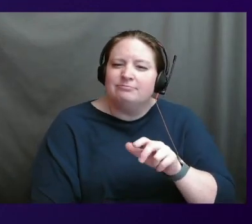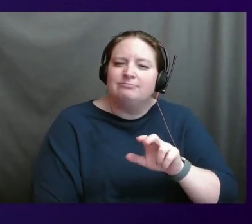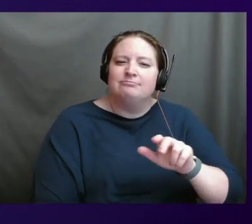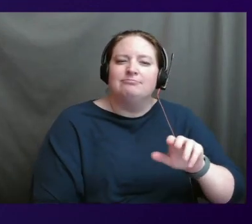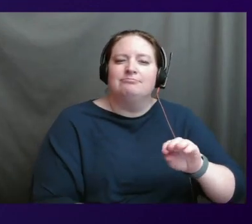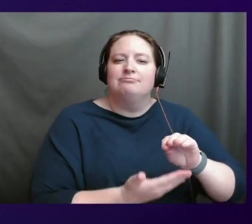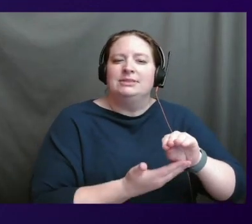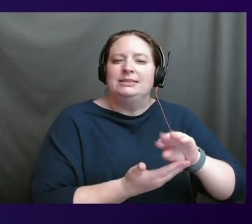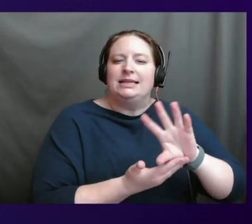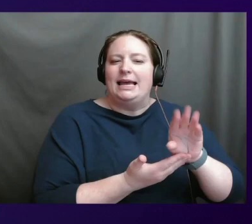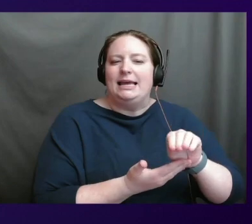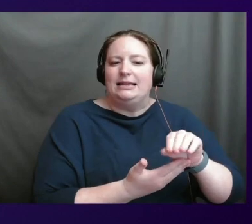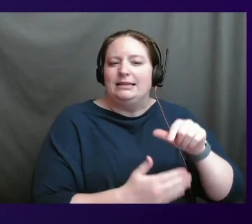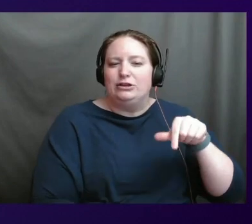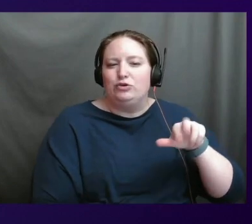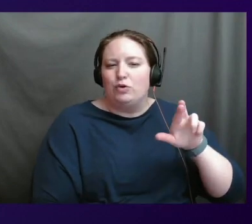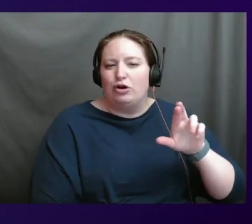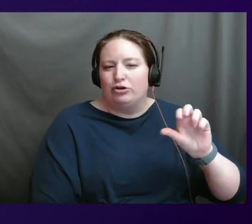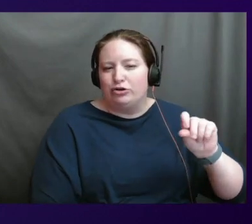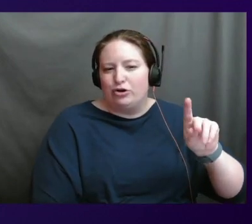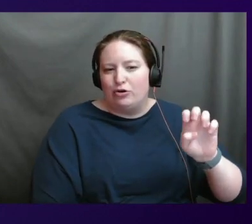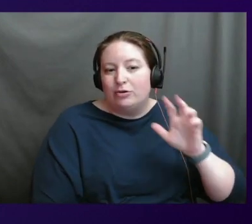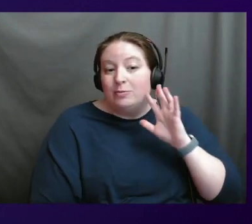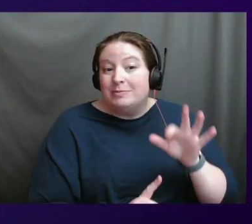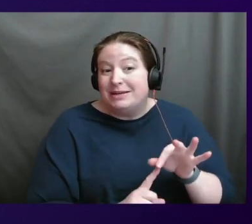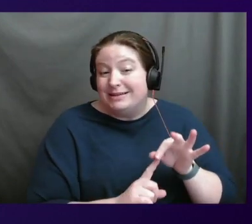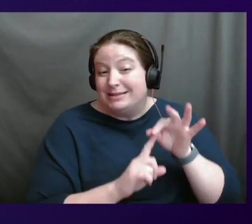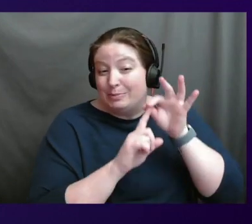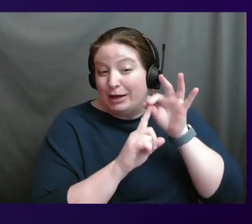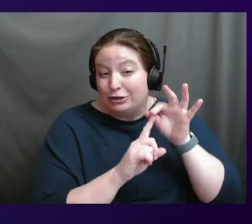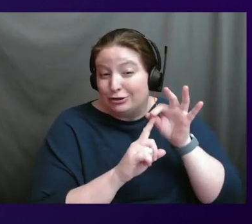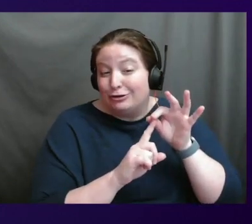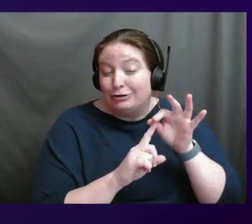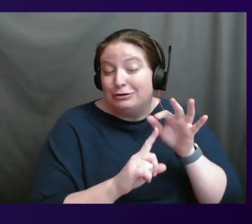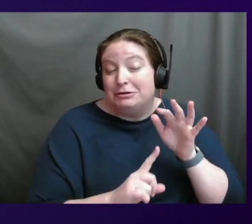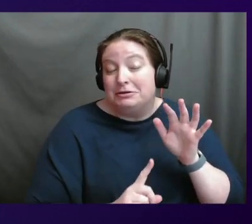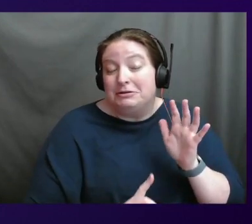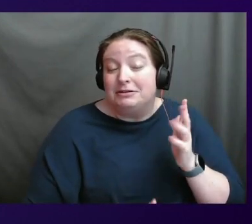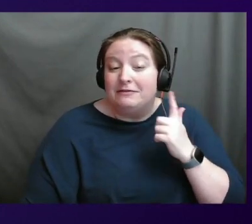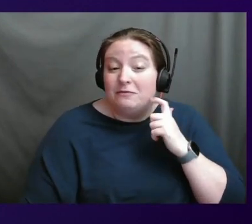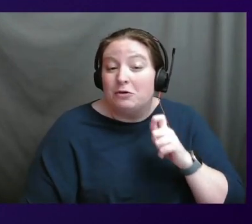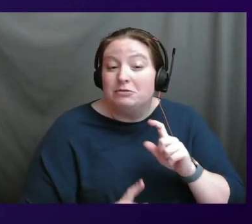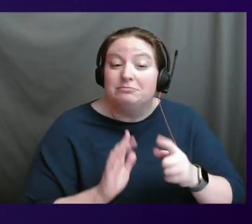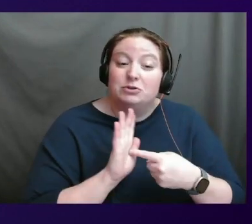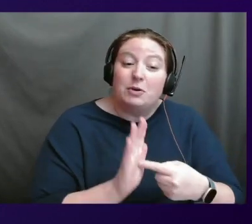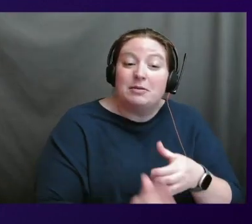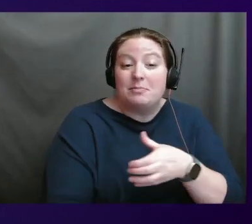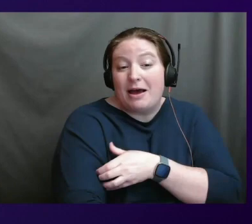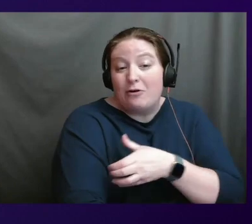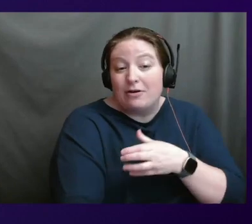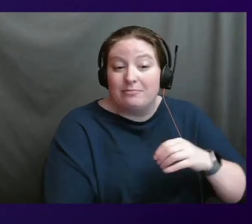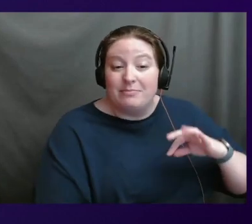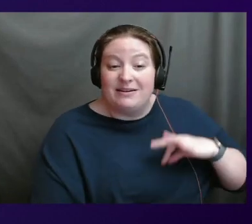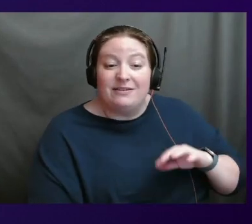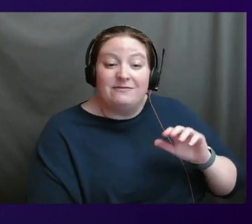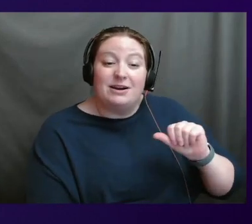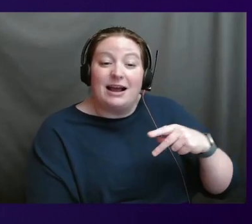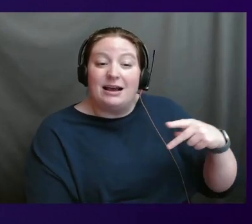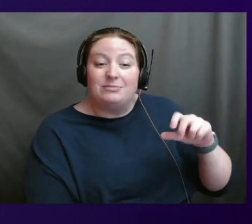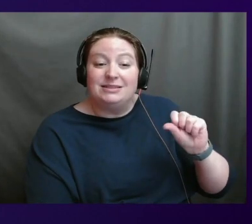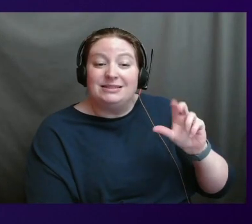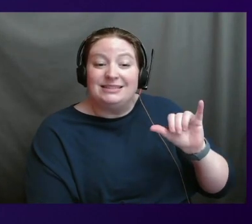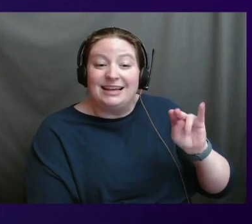Okay? This is going to be a special treat showcasing the power and the benefit of AppSync subscriptions. So if you want to take part in